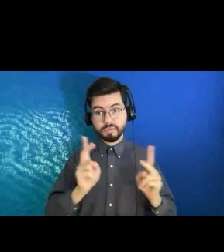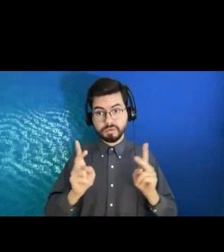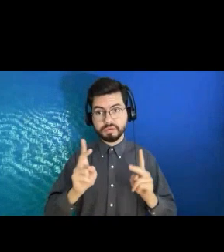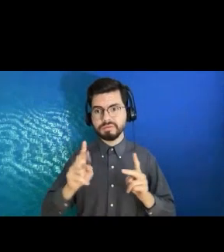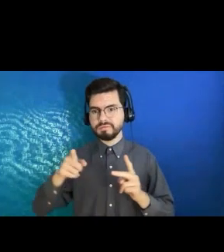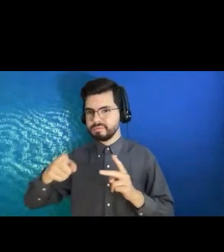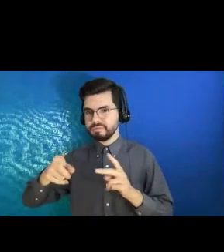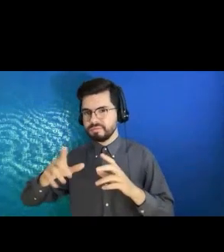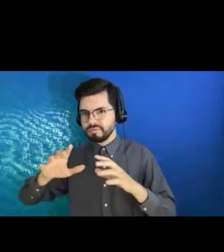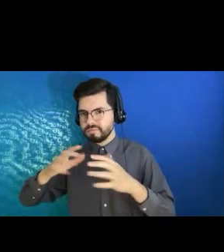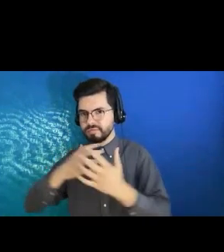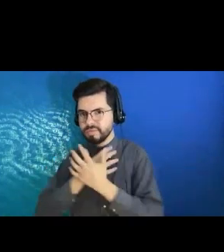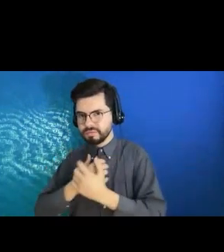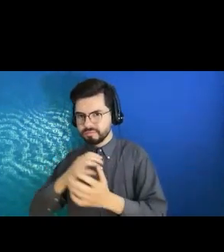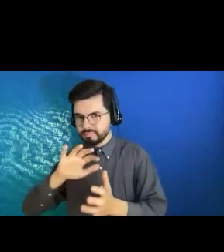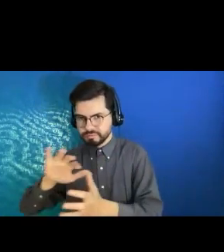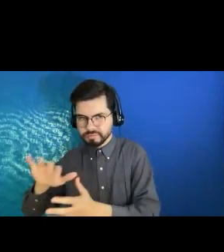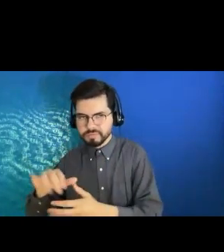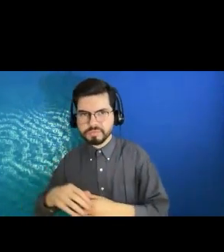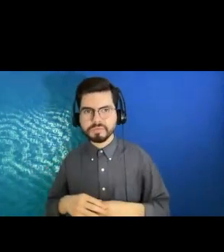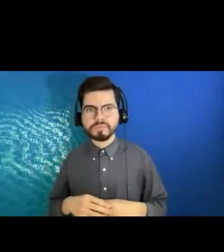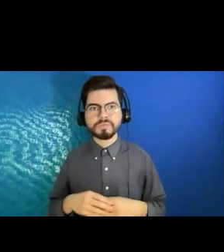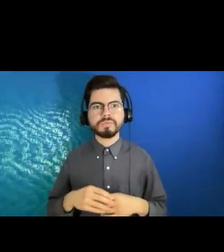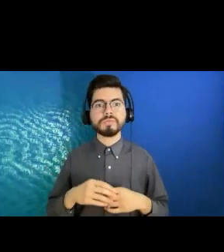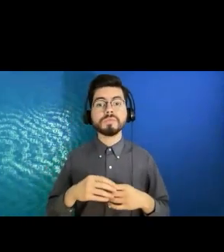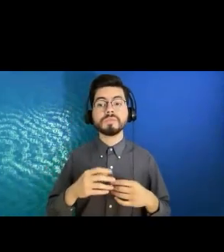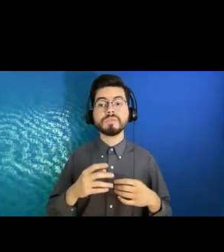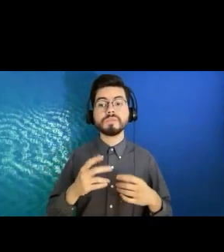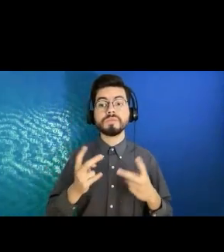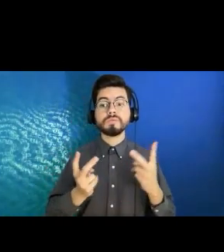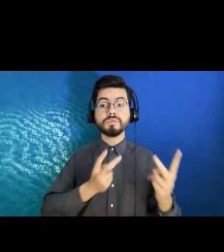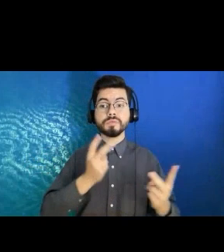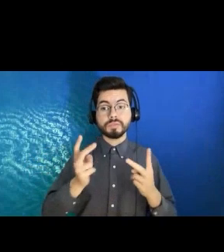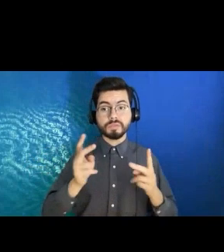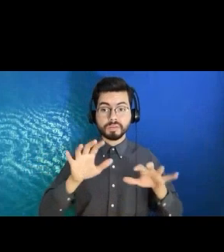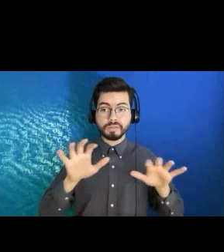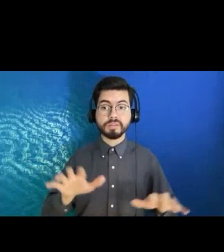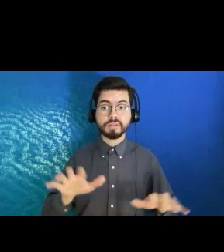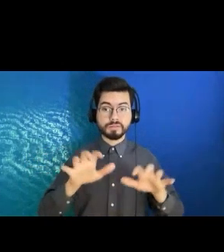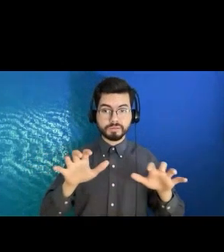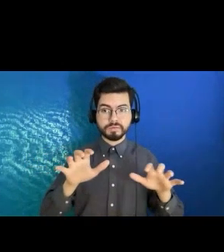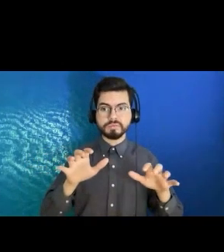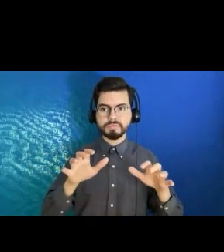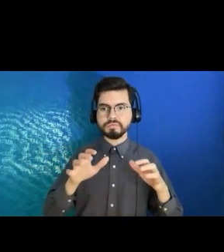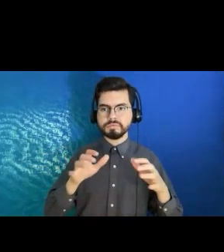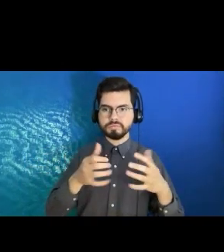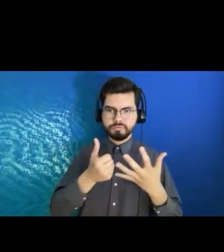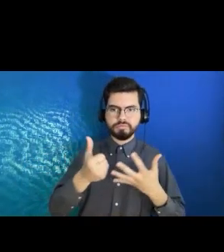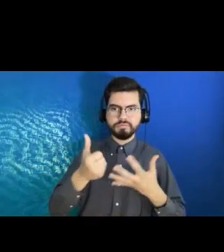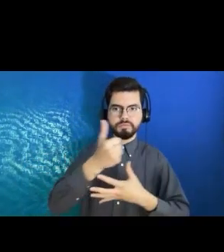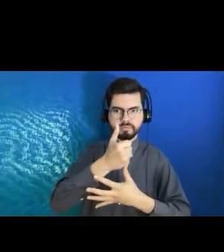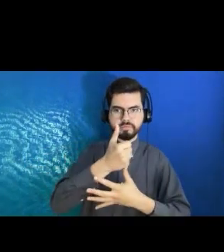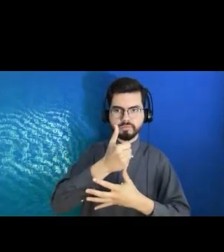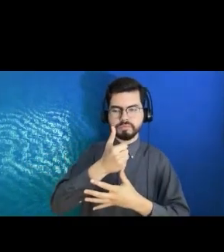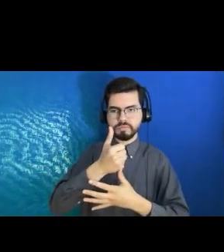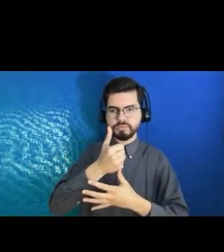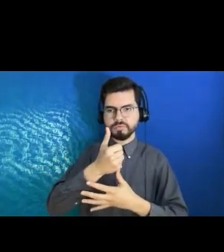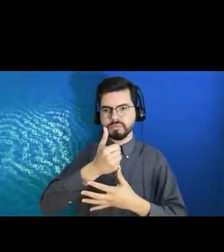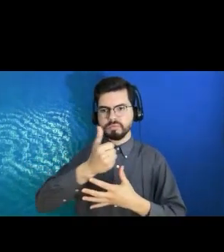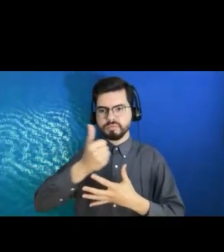Visitor activities are given priority over bears in our developments. And then bears that are conditioned to human